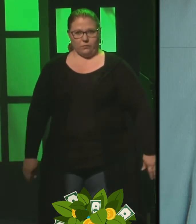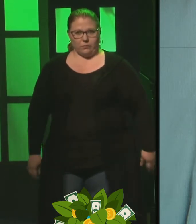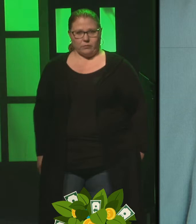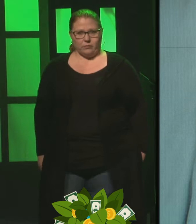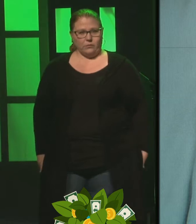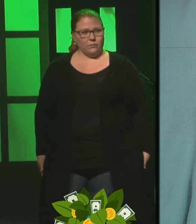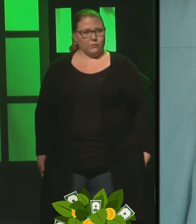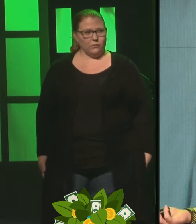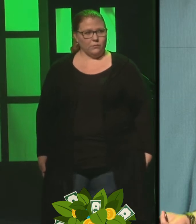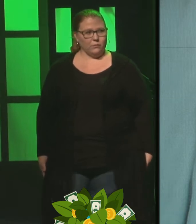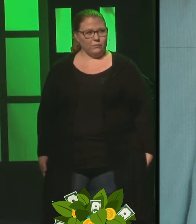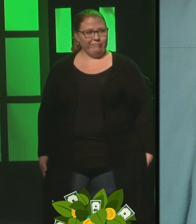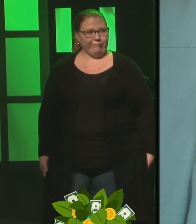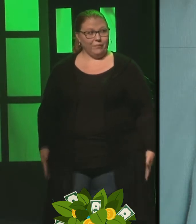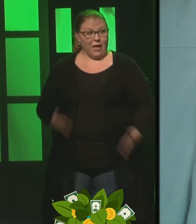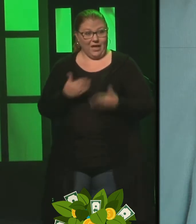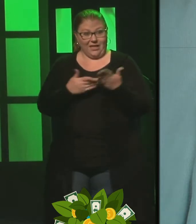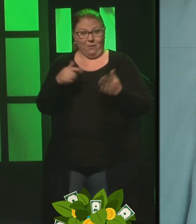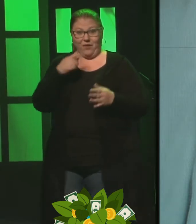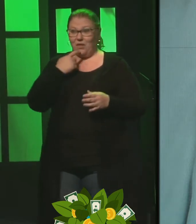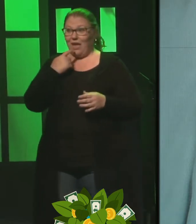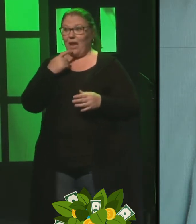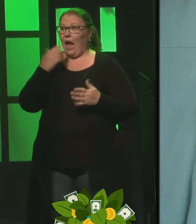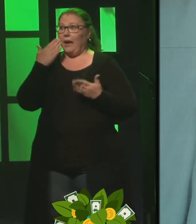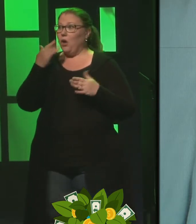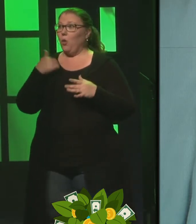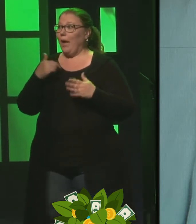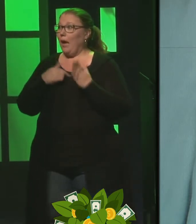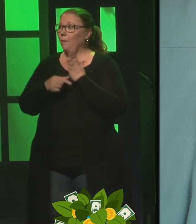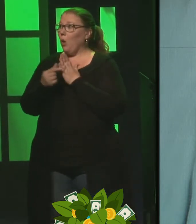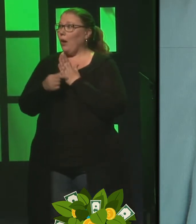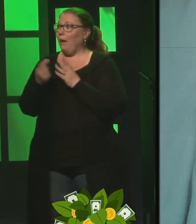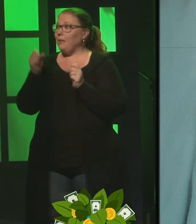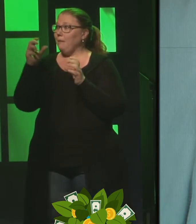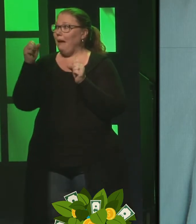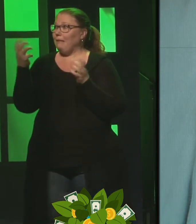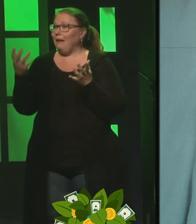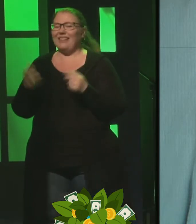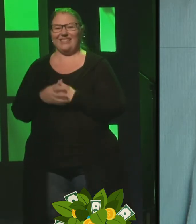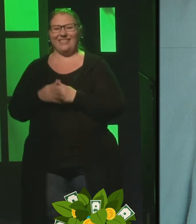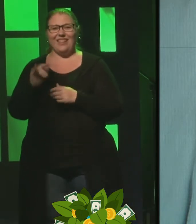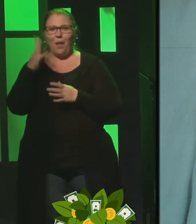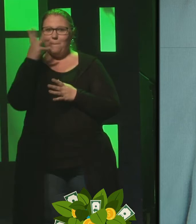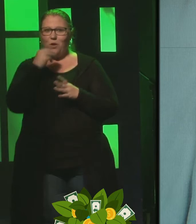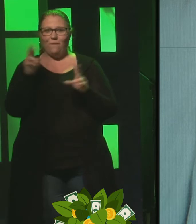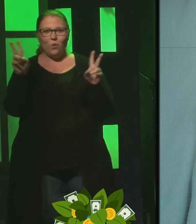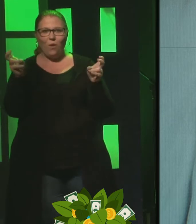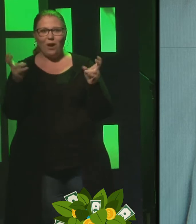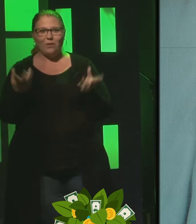Some of you are like, I didn't even know we had a program. It's amazing. Isn't that a beautiful quote?